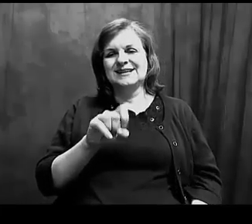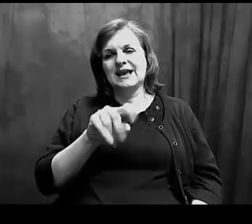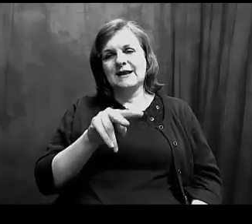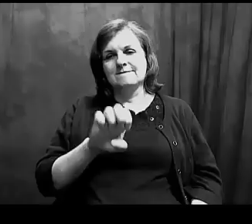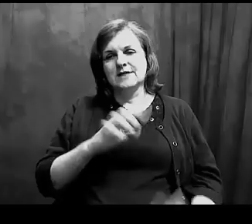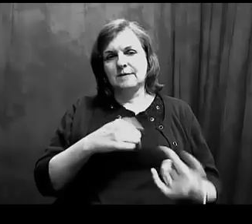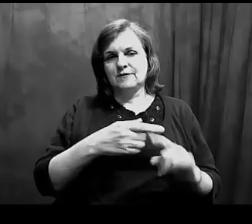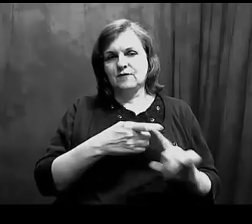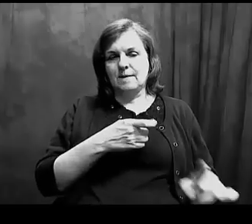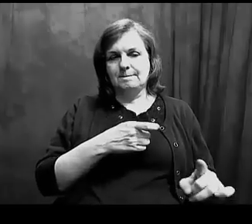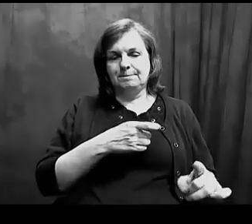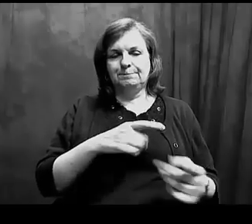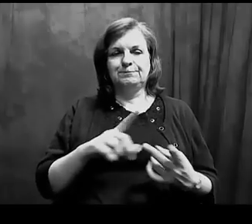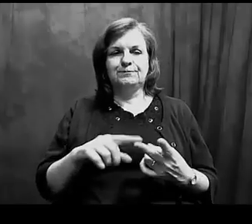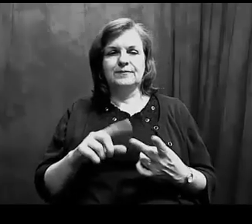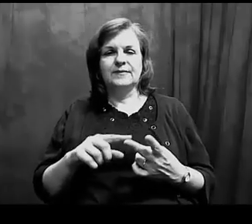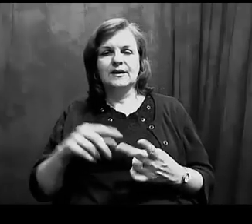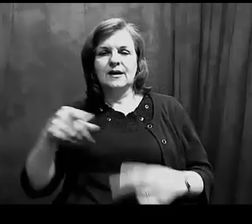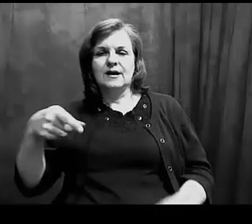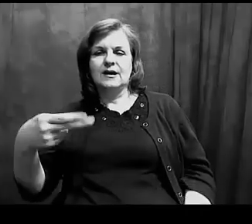That's our oxidative part.